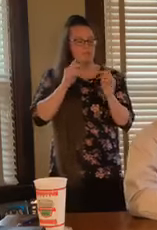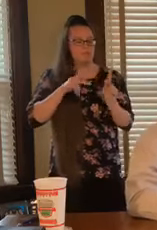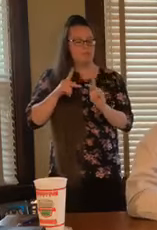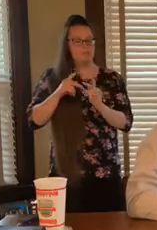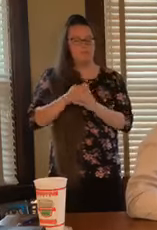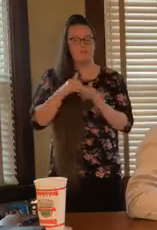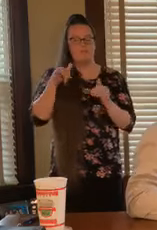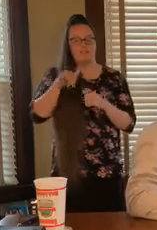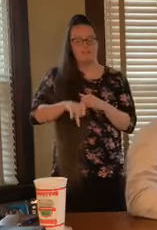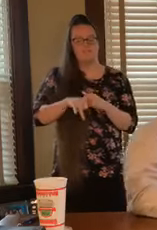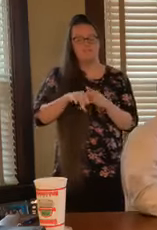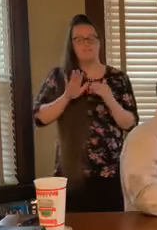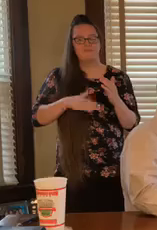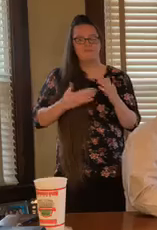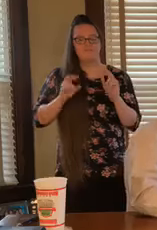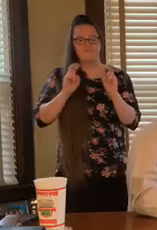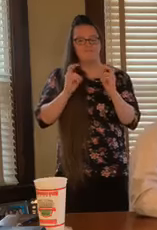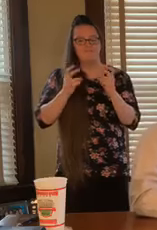10,000 Reasons.